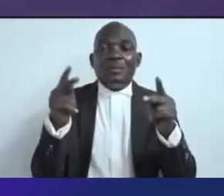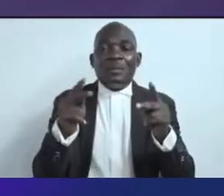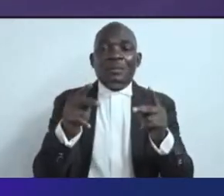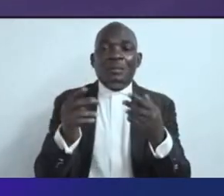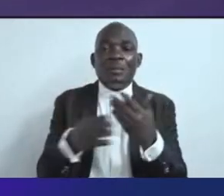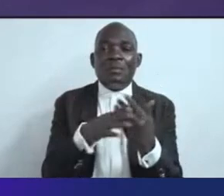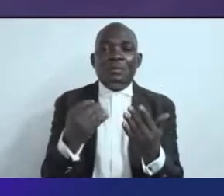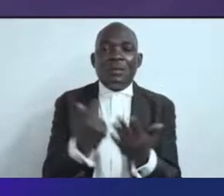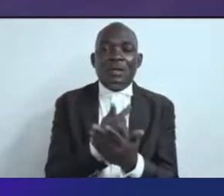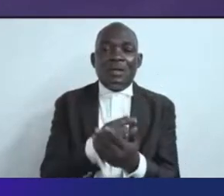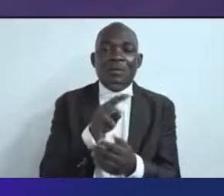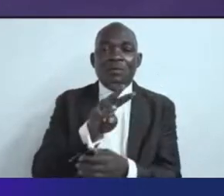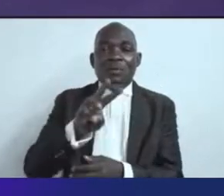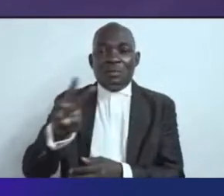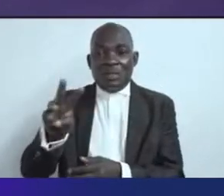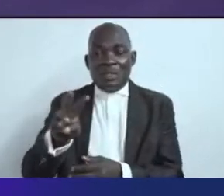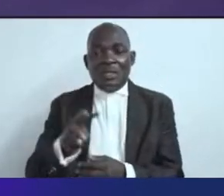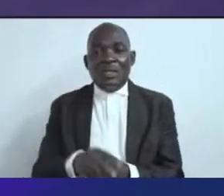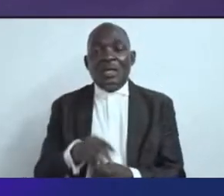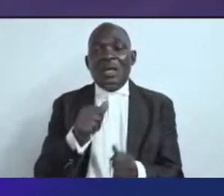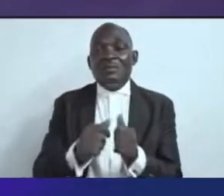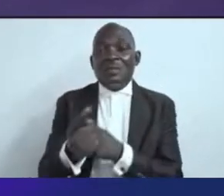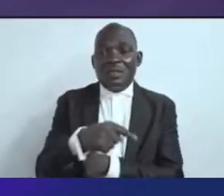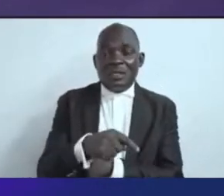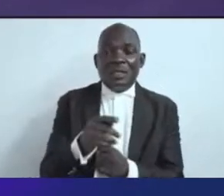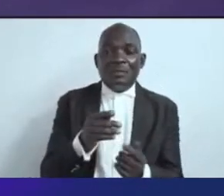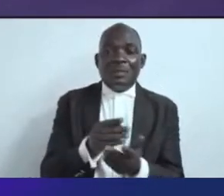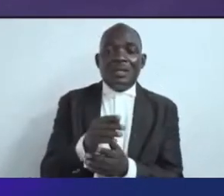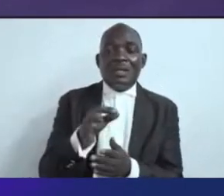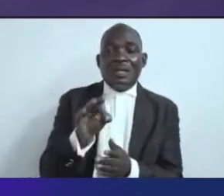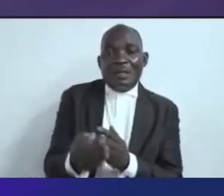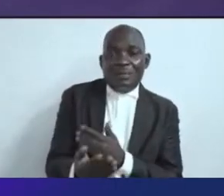of Ghana website daily by 9 a.m.